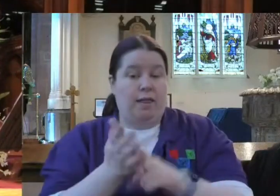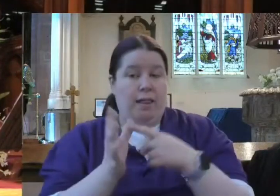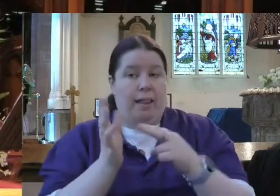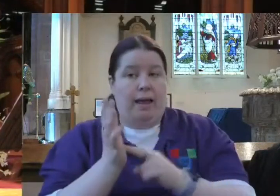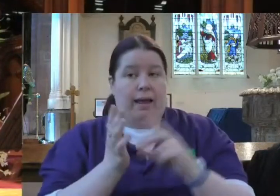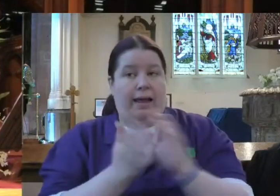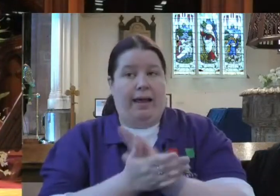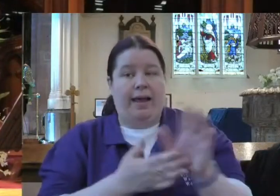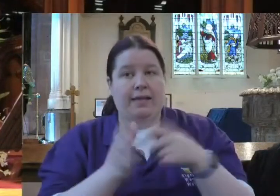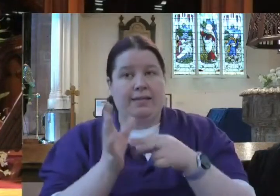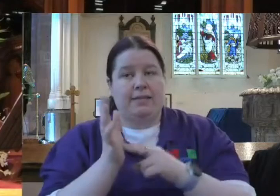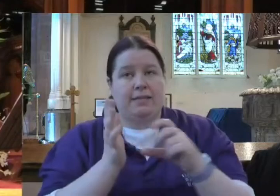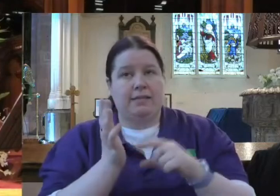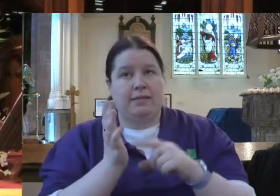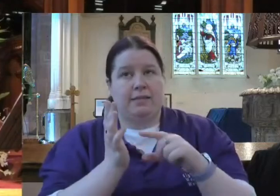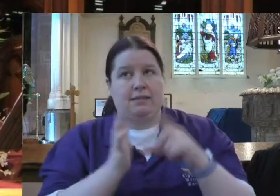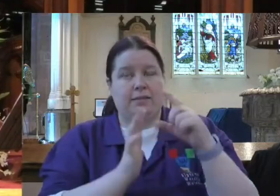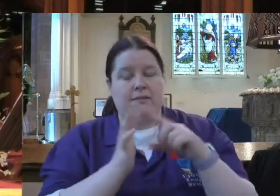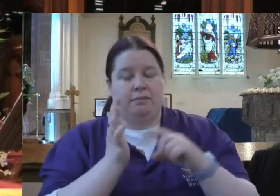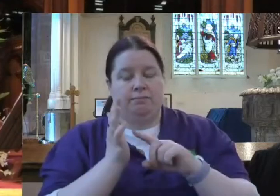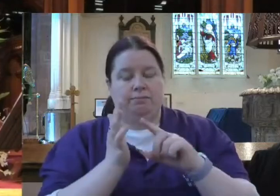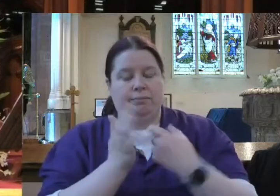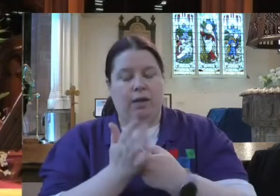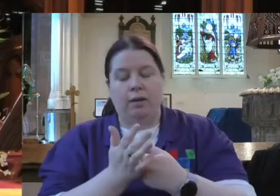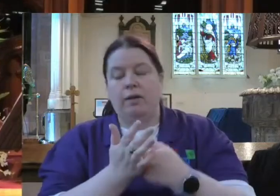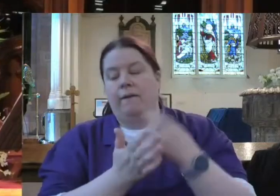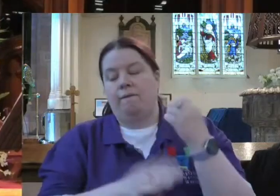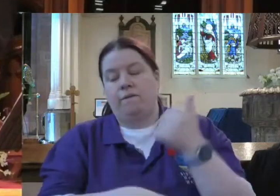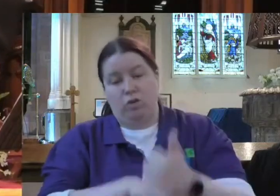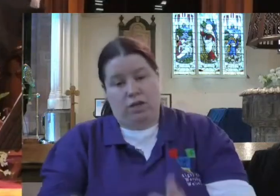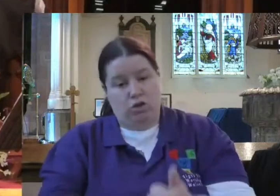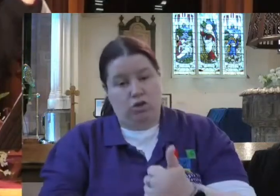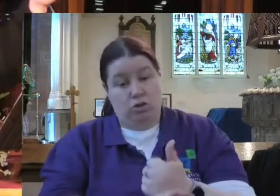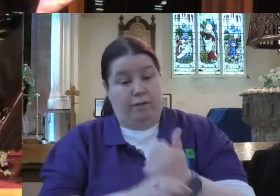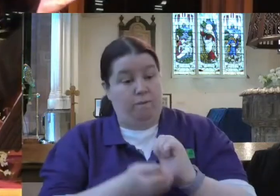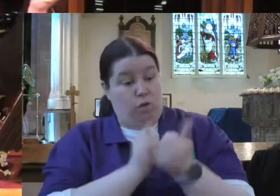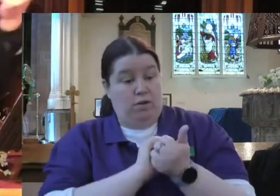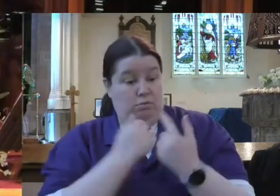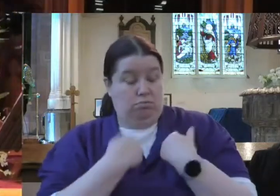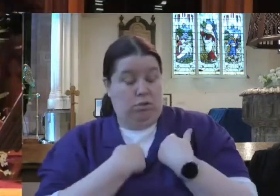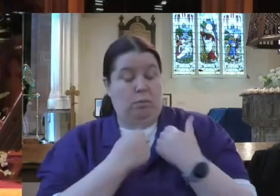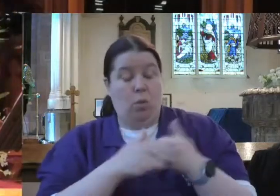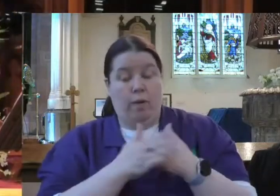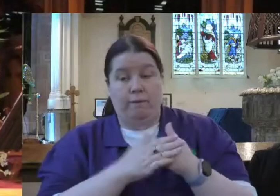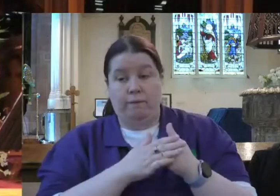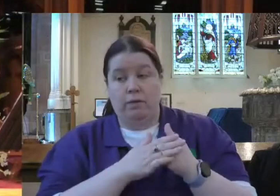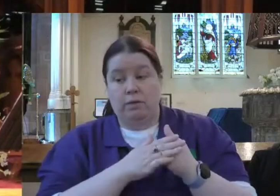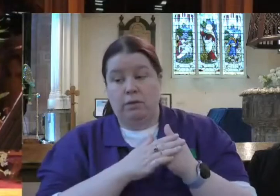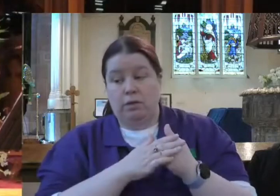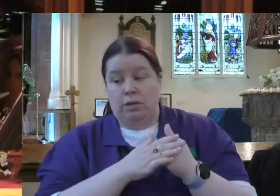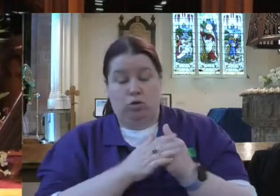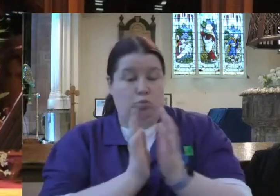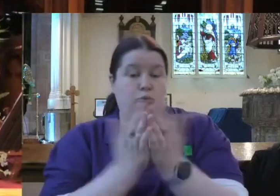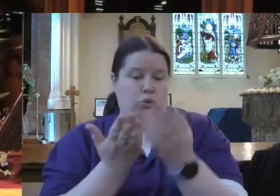Foundation. This is a story of John and Rose Lancaster, who are friends of ours. And the book is called Give the Best